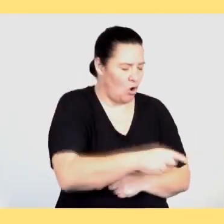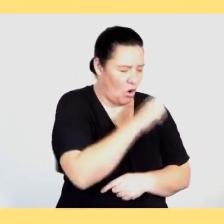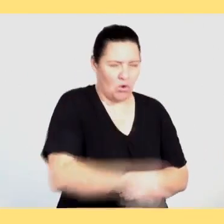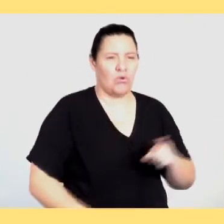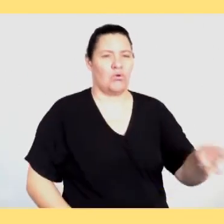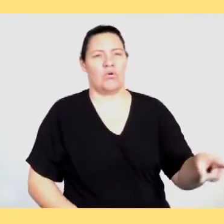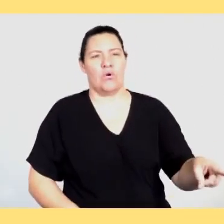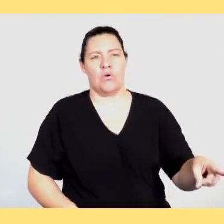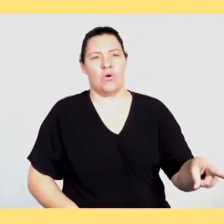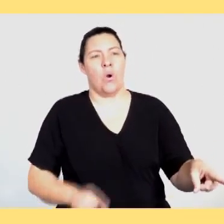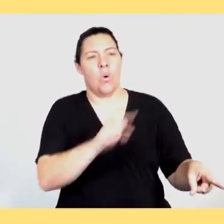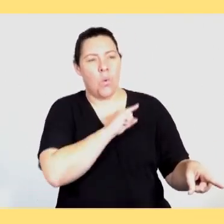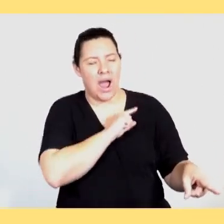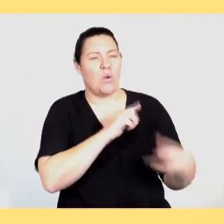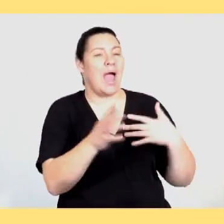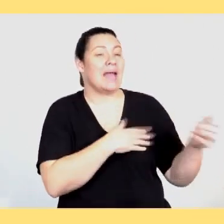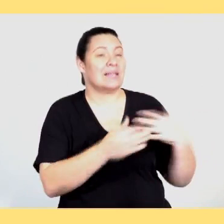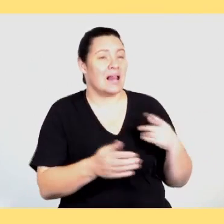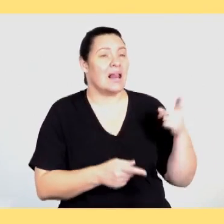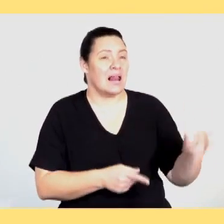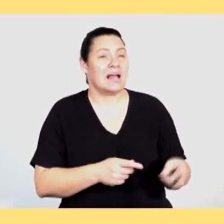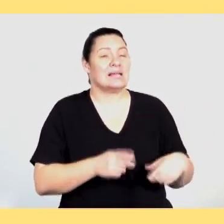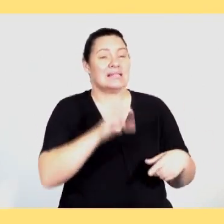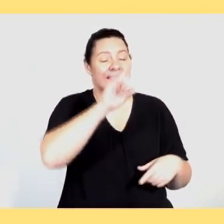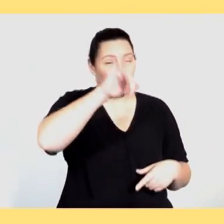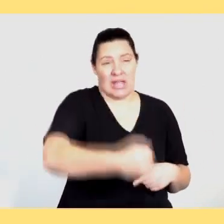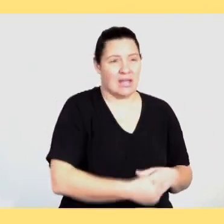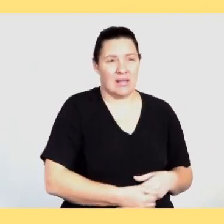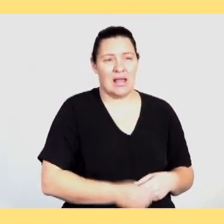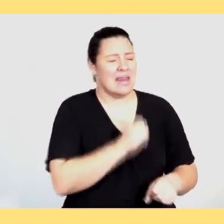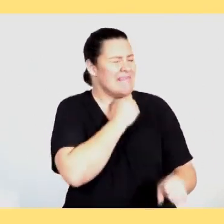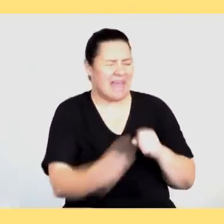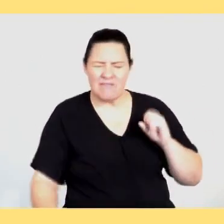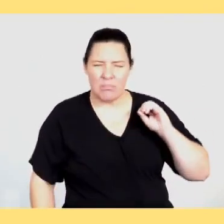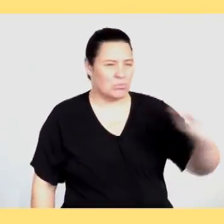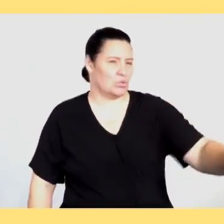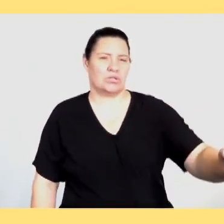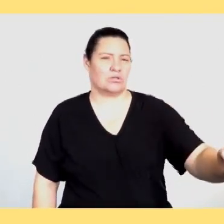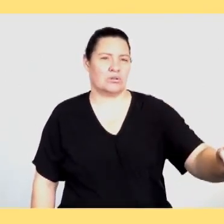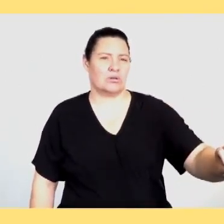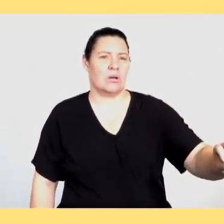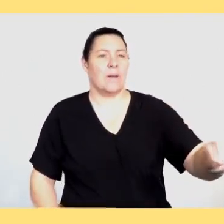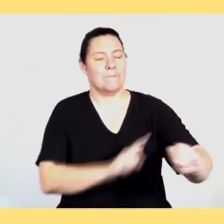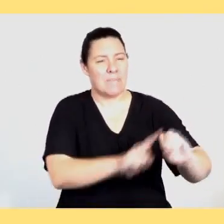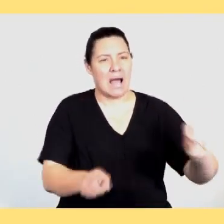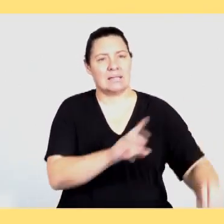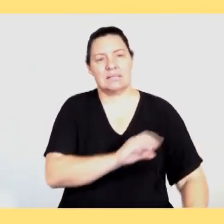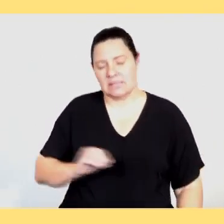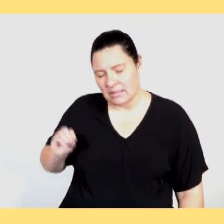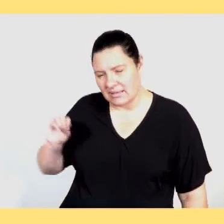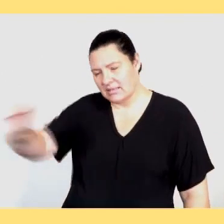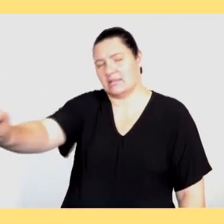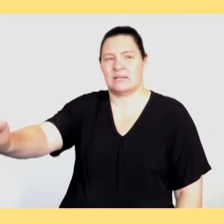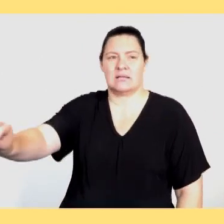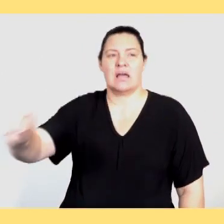you right here when you are dealing with the DJ. Never place cost of sales here, but place